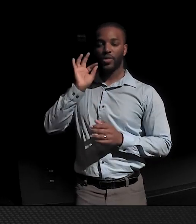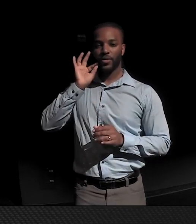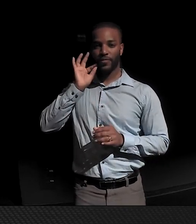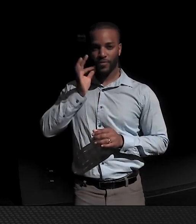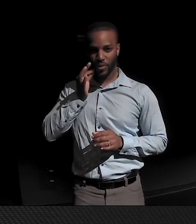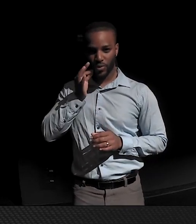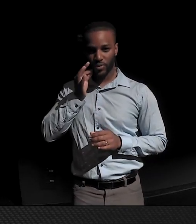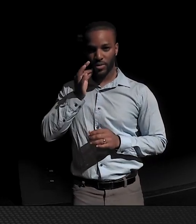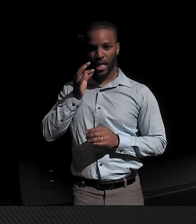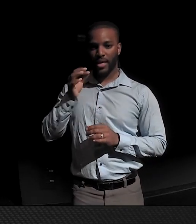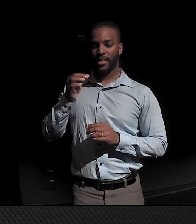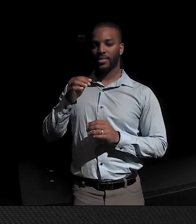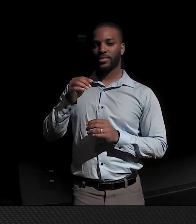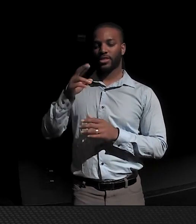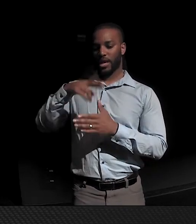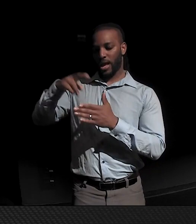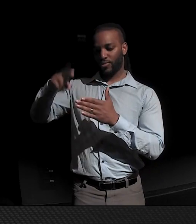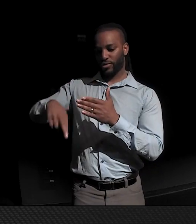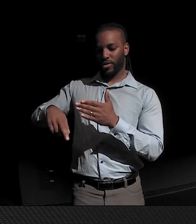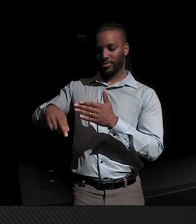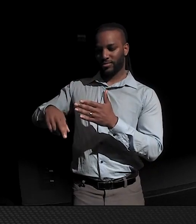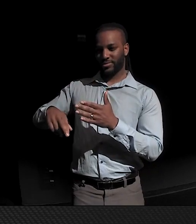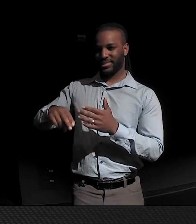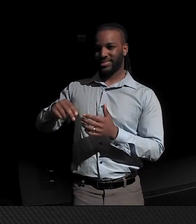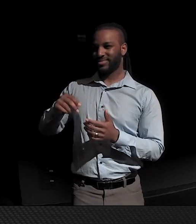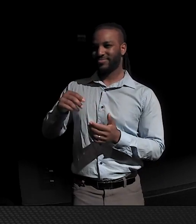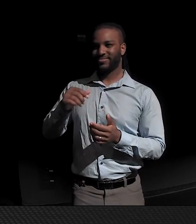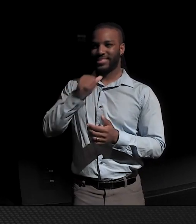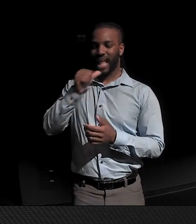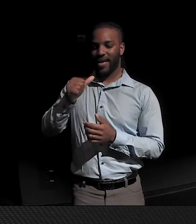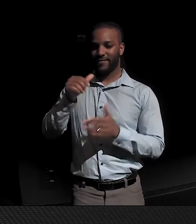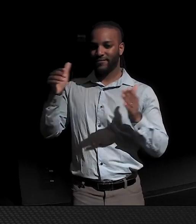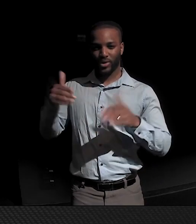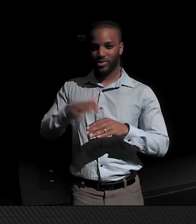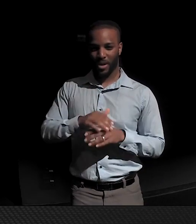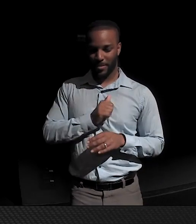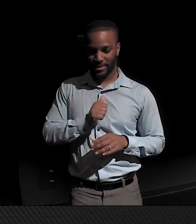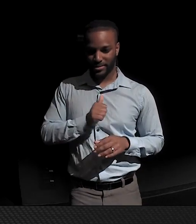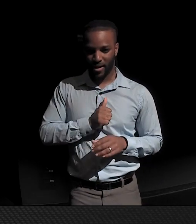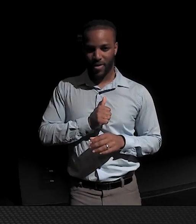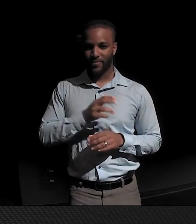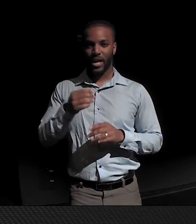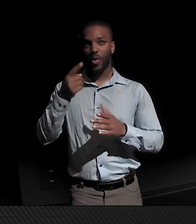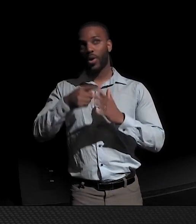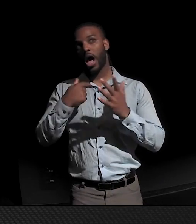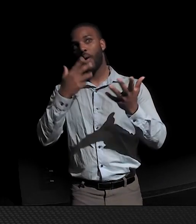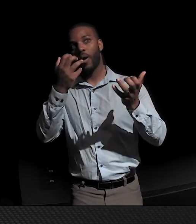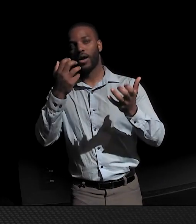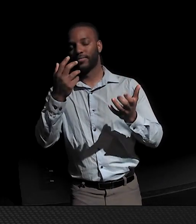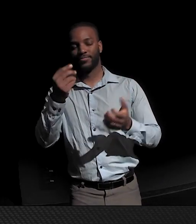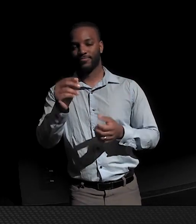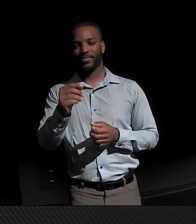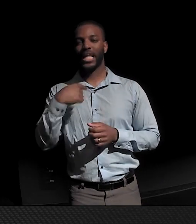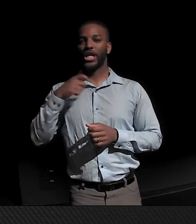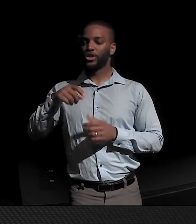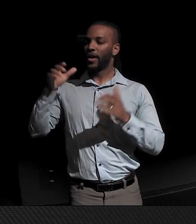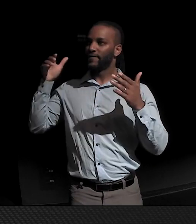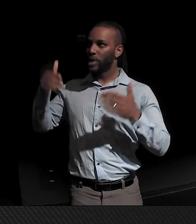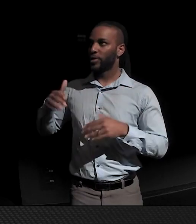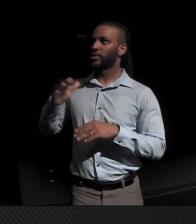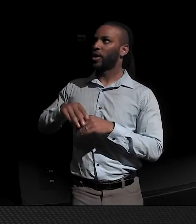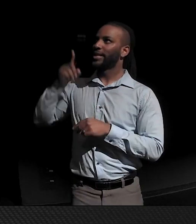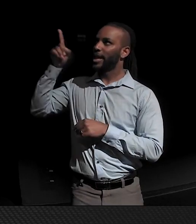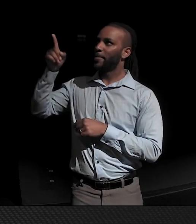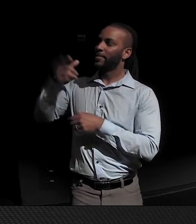fruit, the outcome, was not what I should put my focus on. It was always that I should put my focus on him